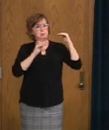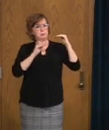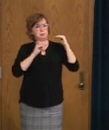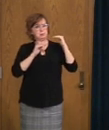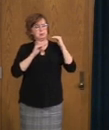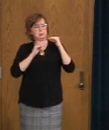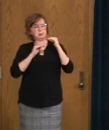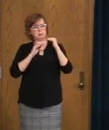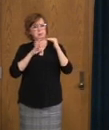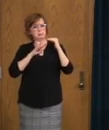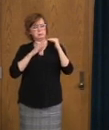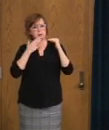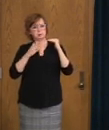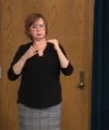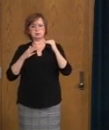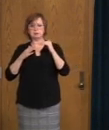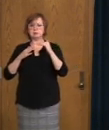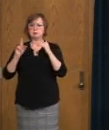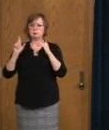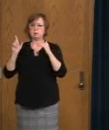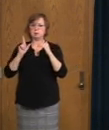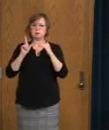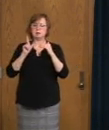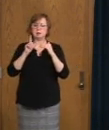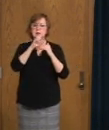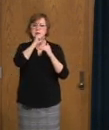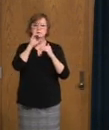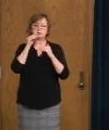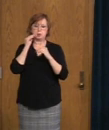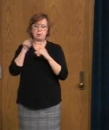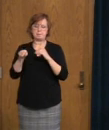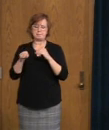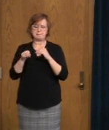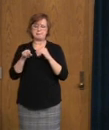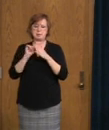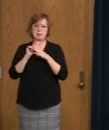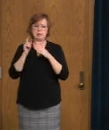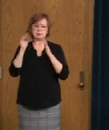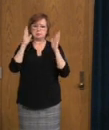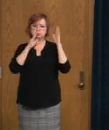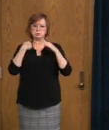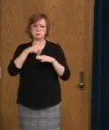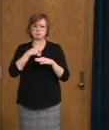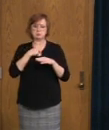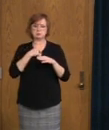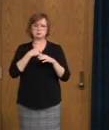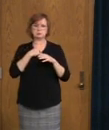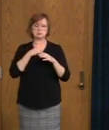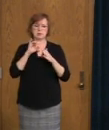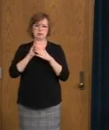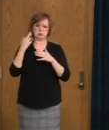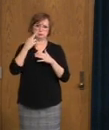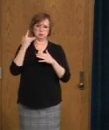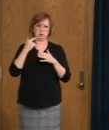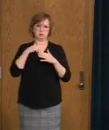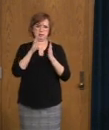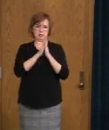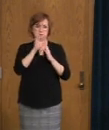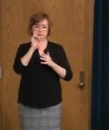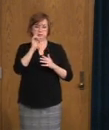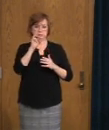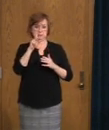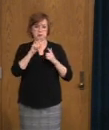require extraordinary efforts just to keep the system from being overwhelmed. This is why I've asked Eric to give us a status update on our surge plans and the